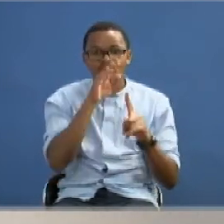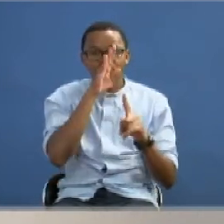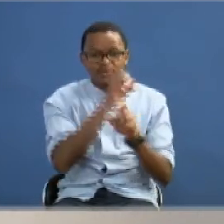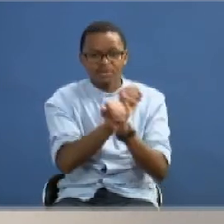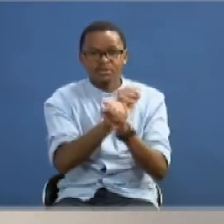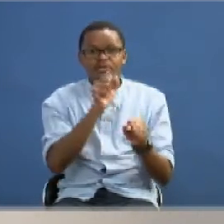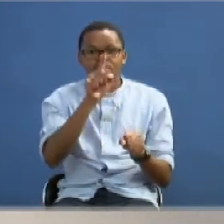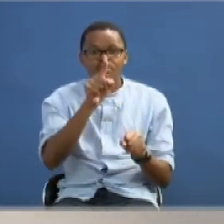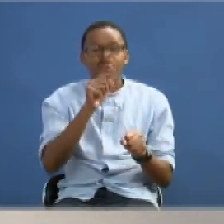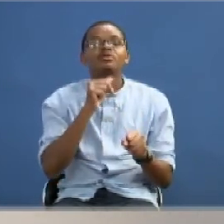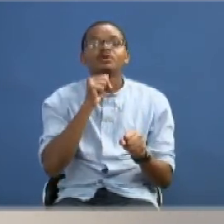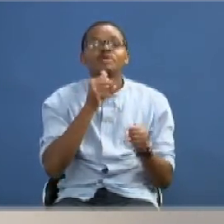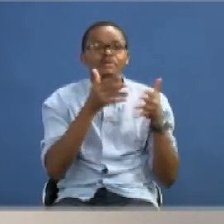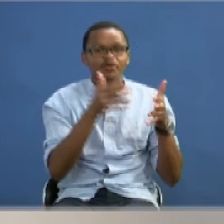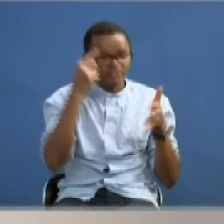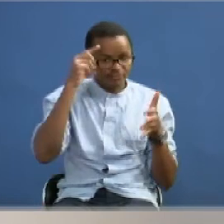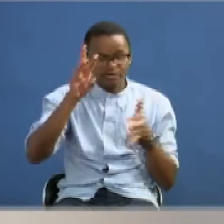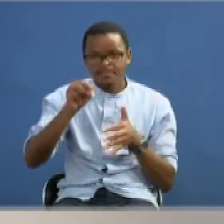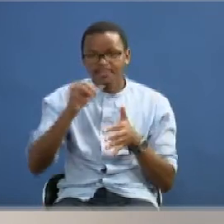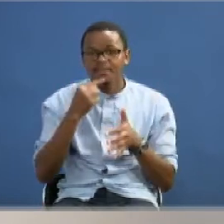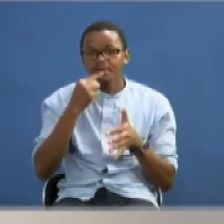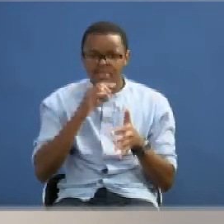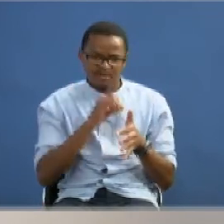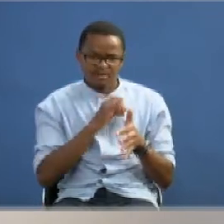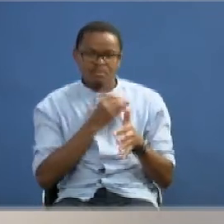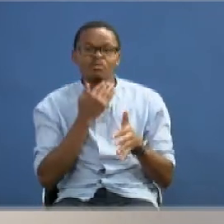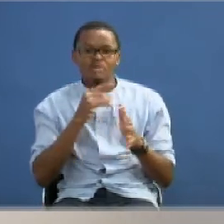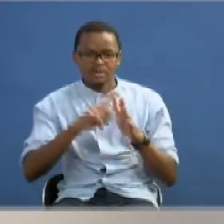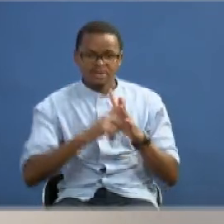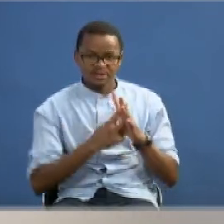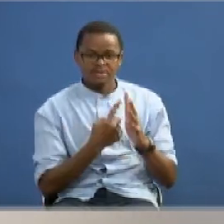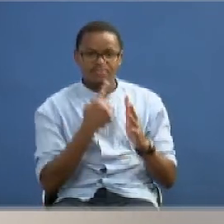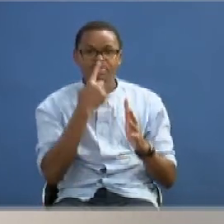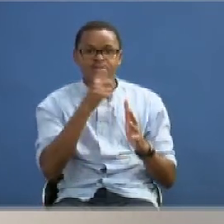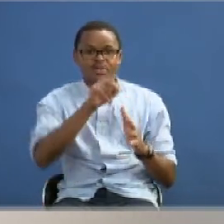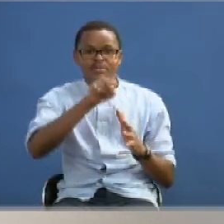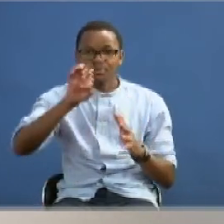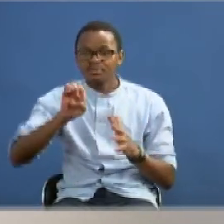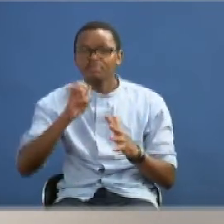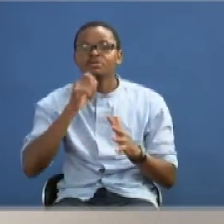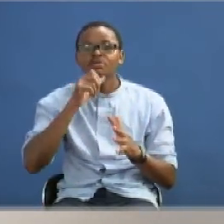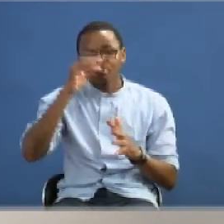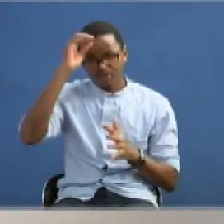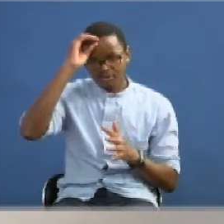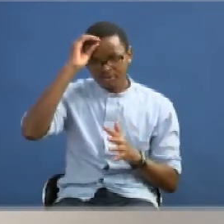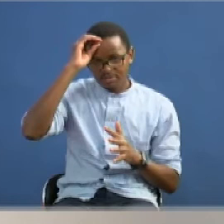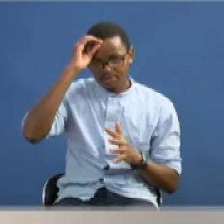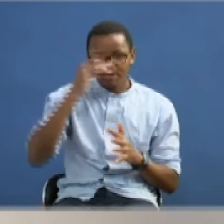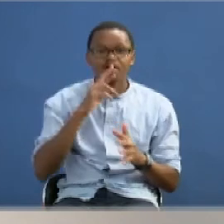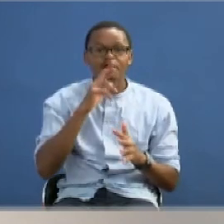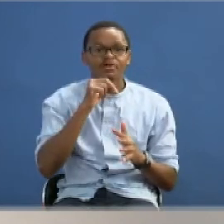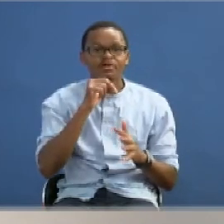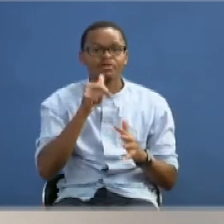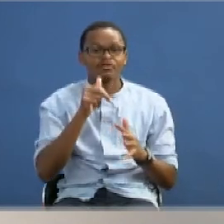saved by you, you are not available for them. Yeah. So I want to start by saying PPEs are not an option. Mm-hmm. PPEs are not